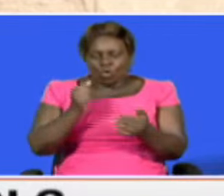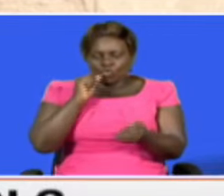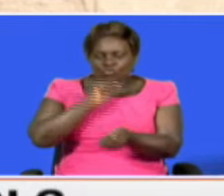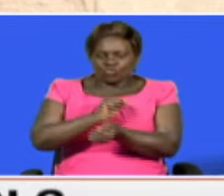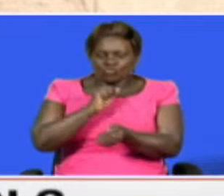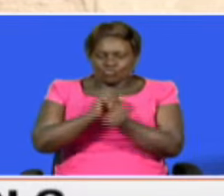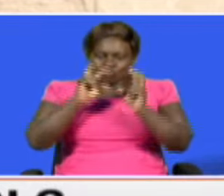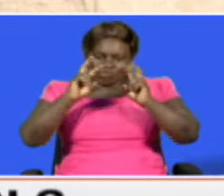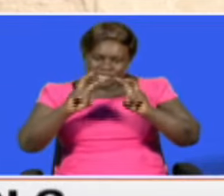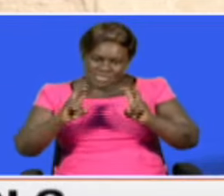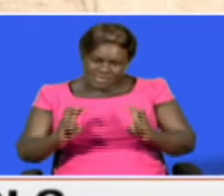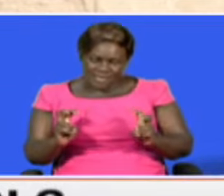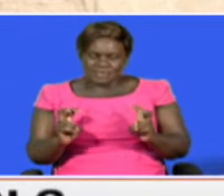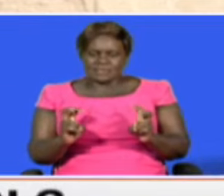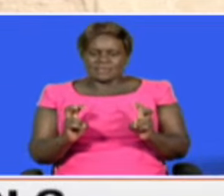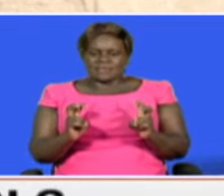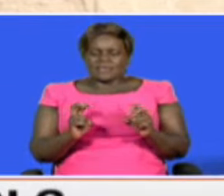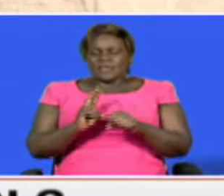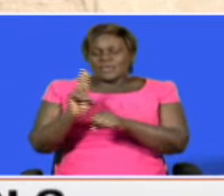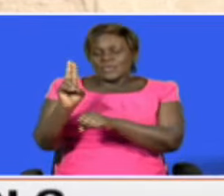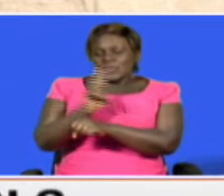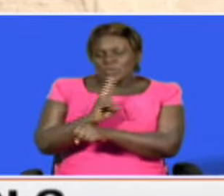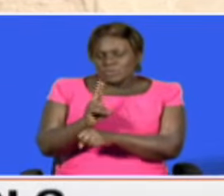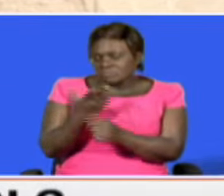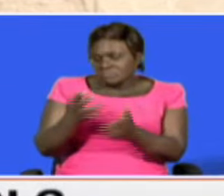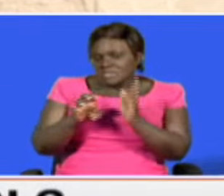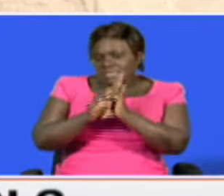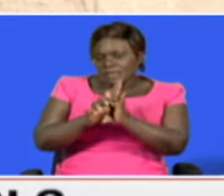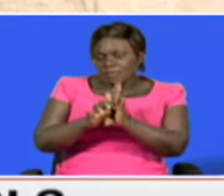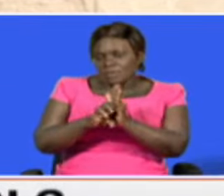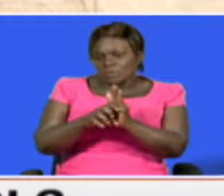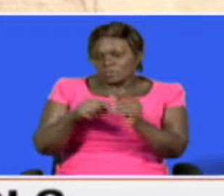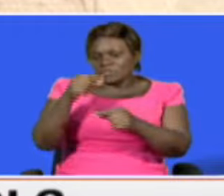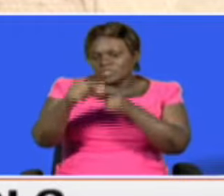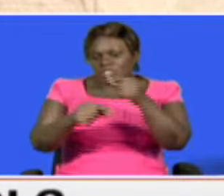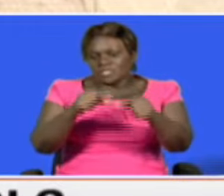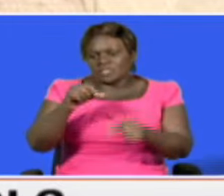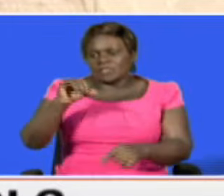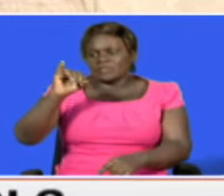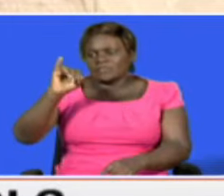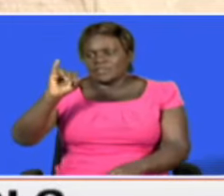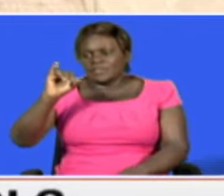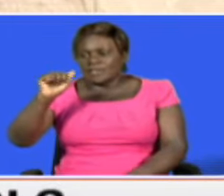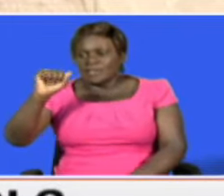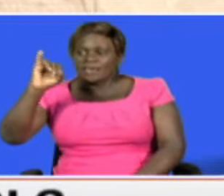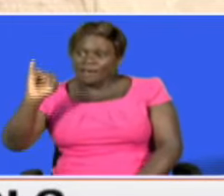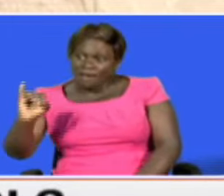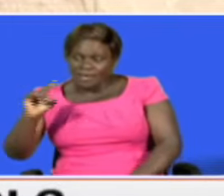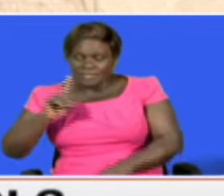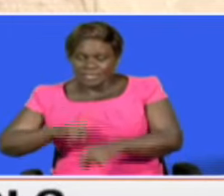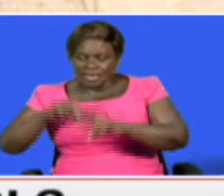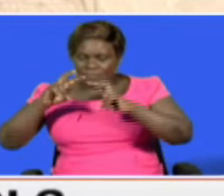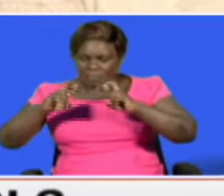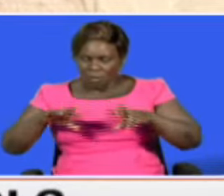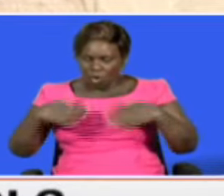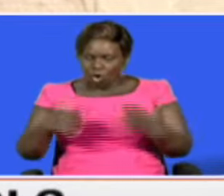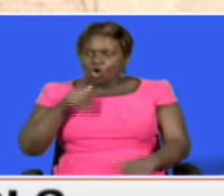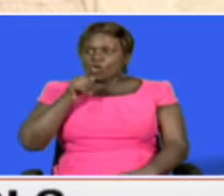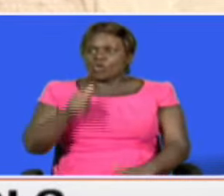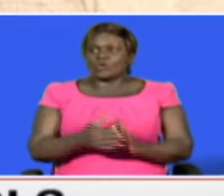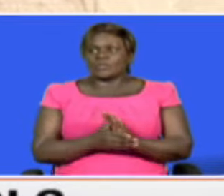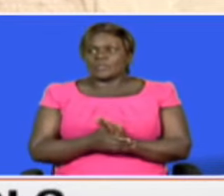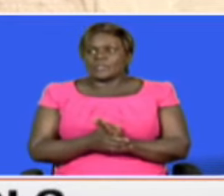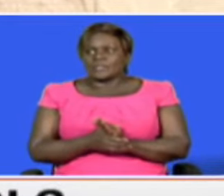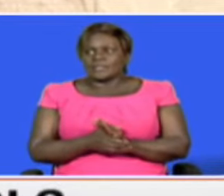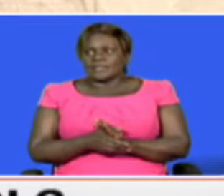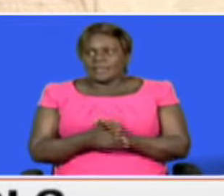research? Should they use, for example, generative AI as they're conducting research or not?